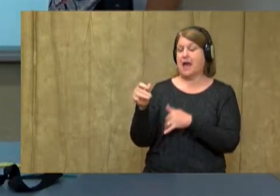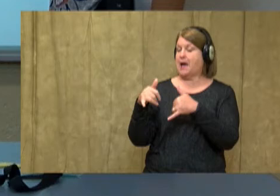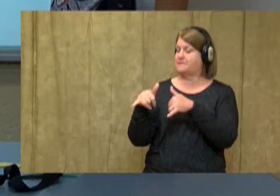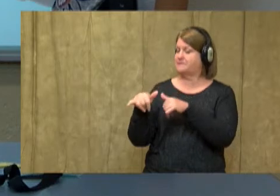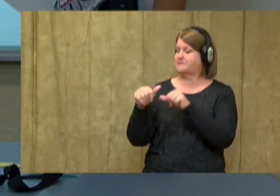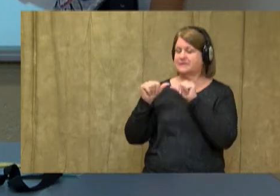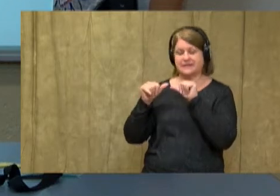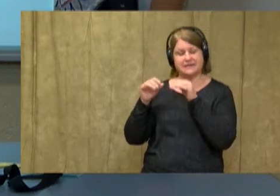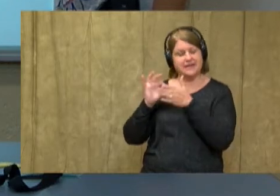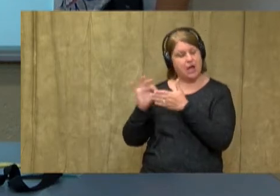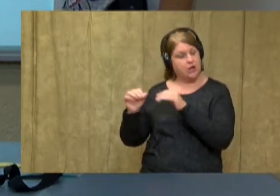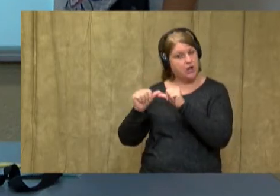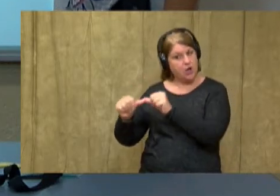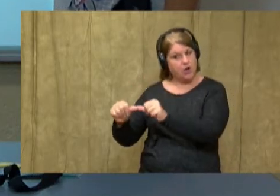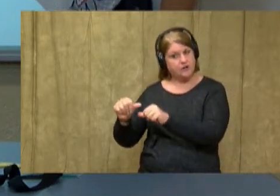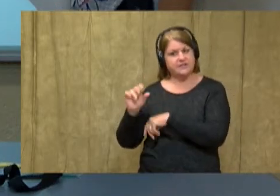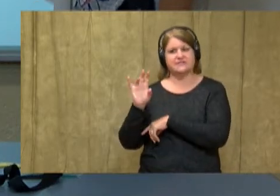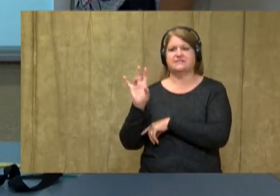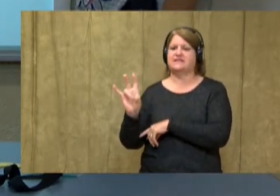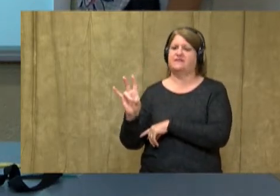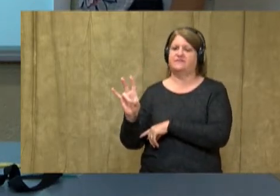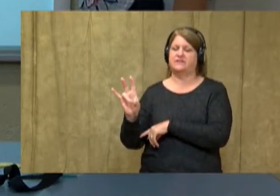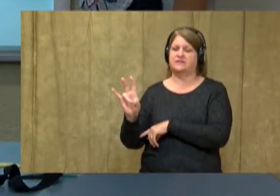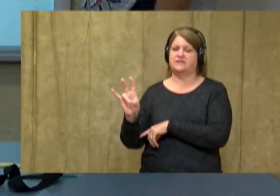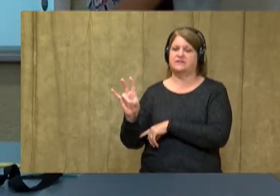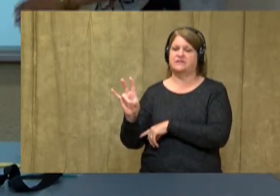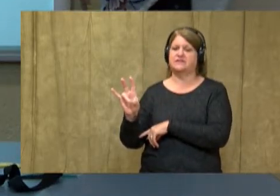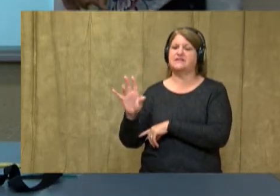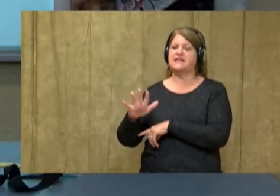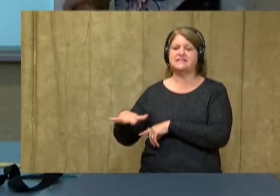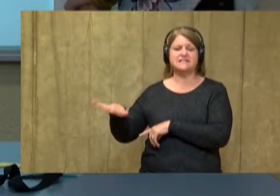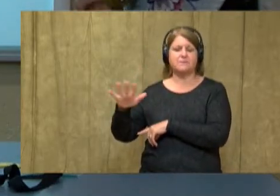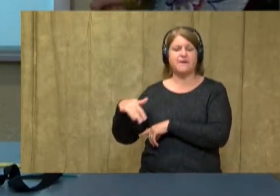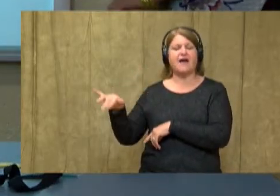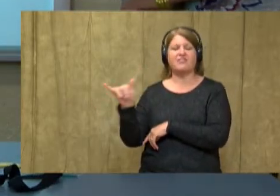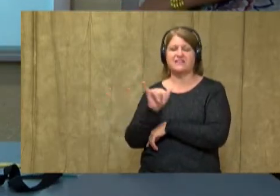still counting because we're not done. And 7. That's about the same length.